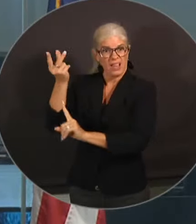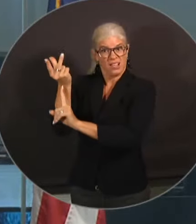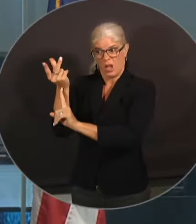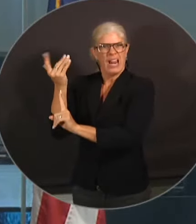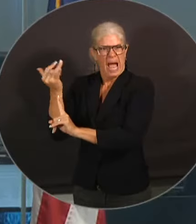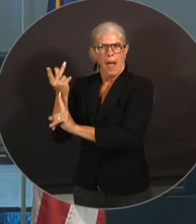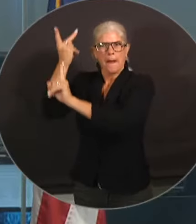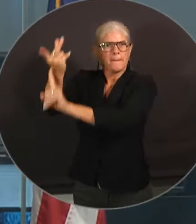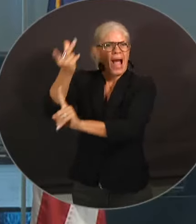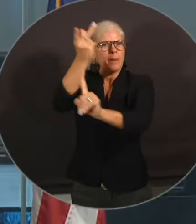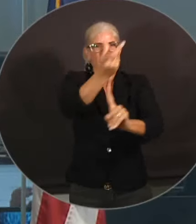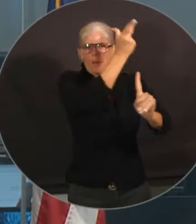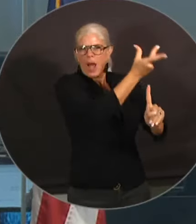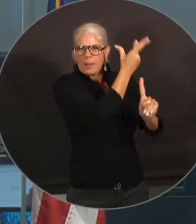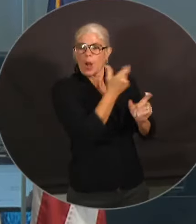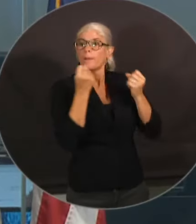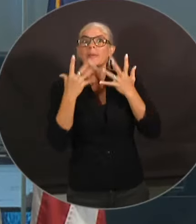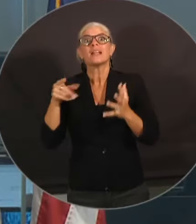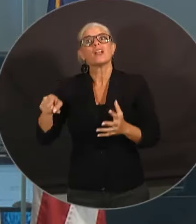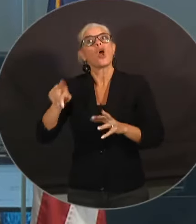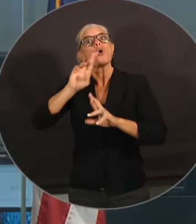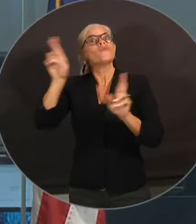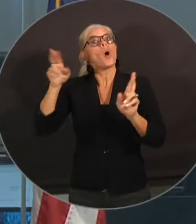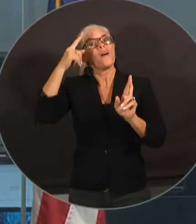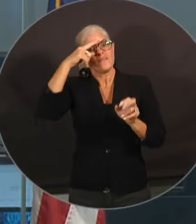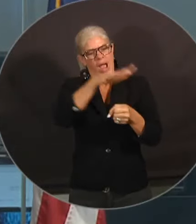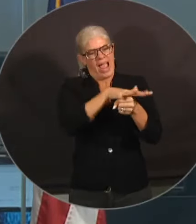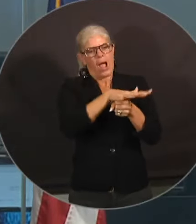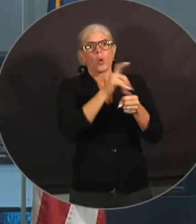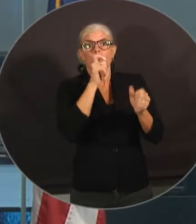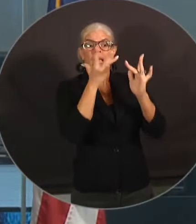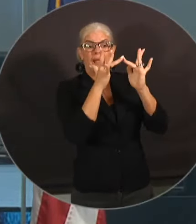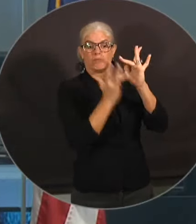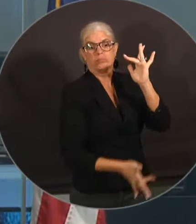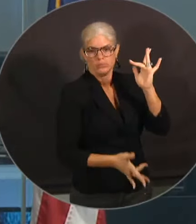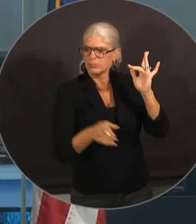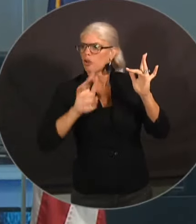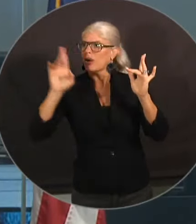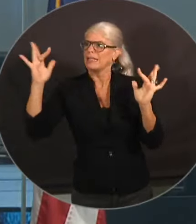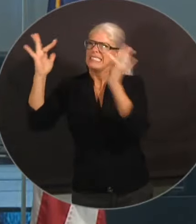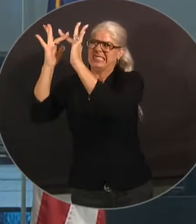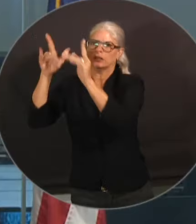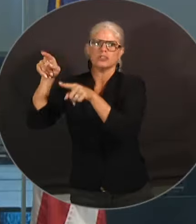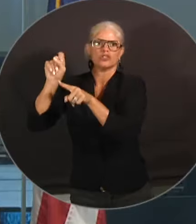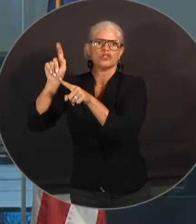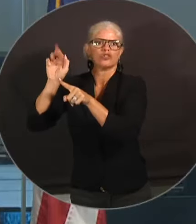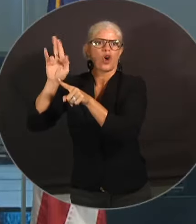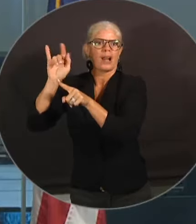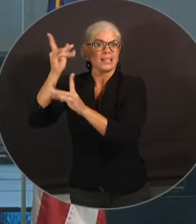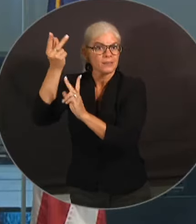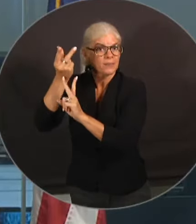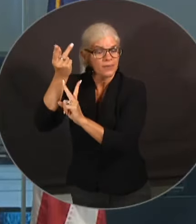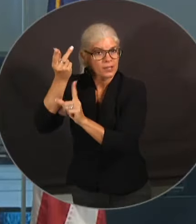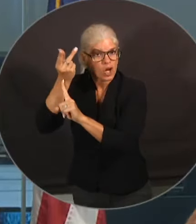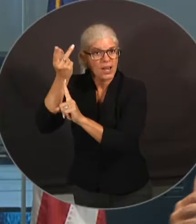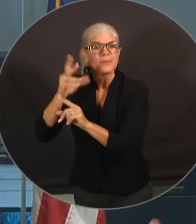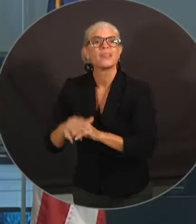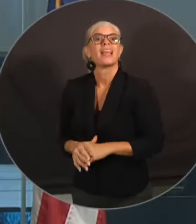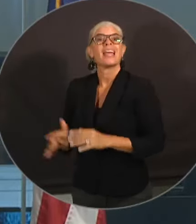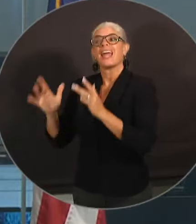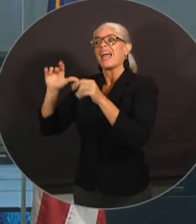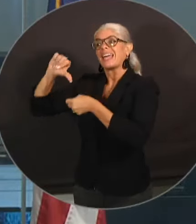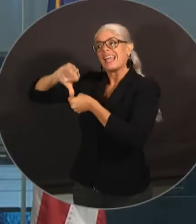areas that could lose the internet, and we've sent generators to 130 different gas stations. When